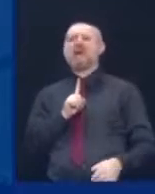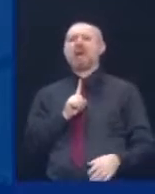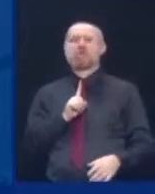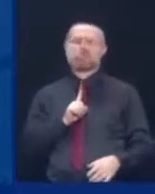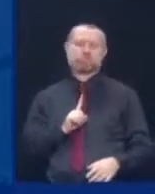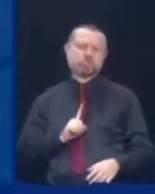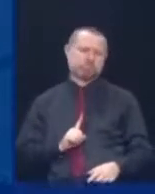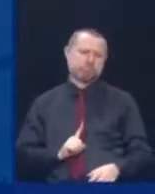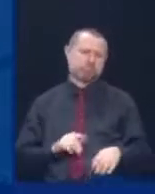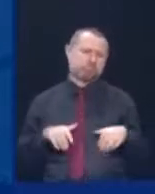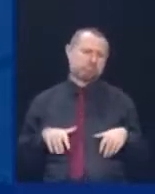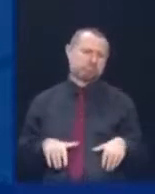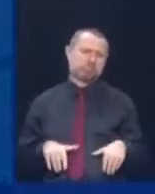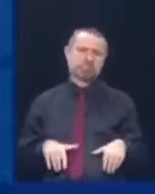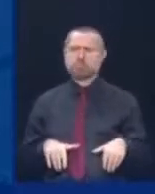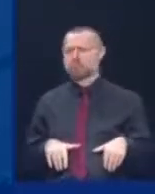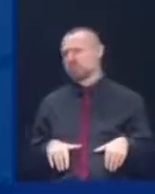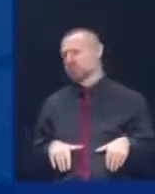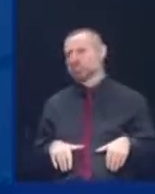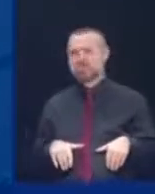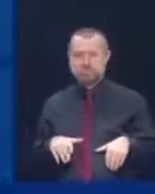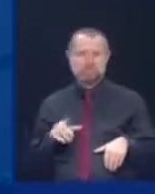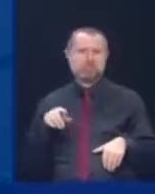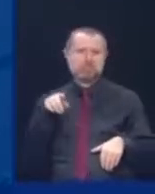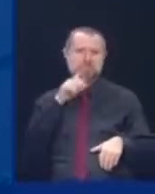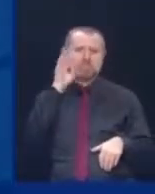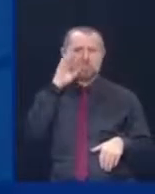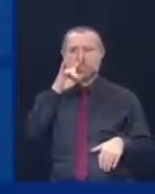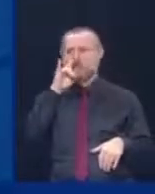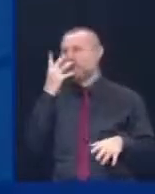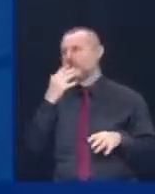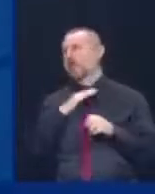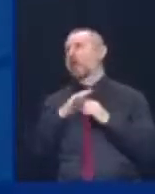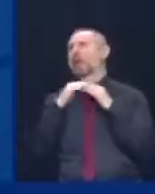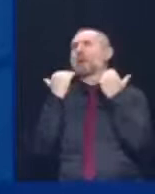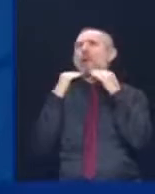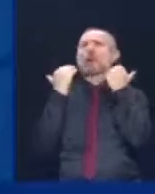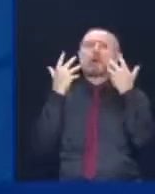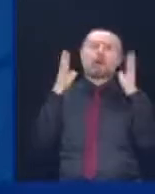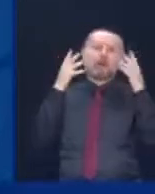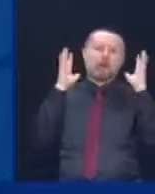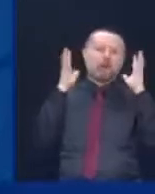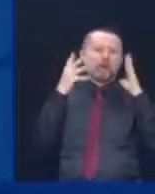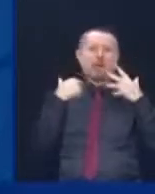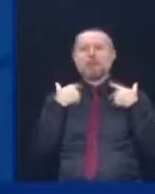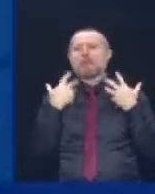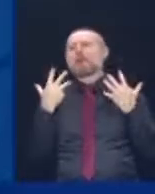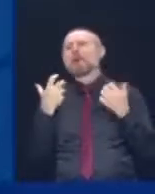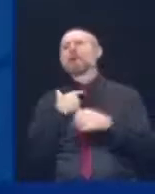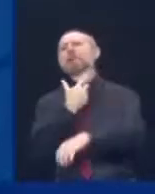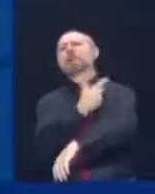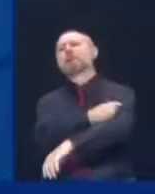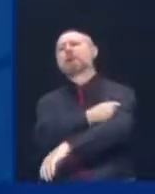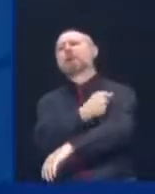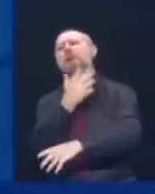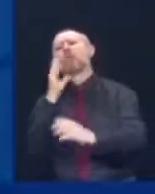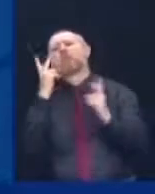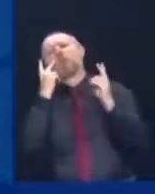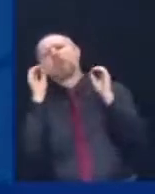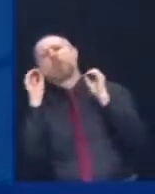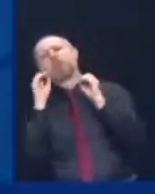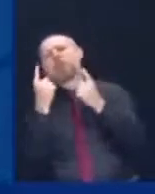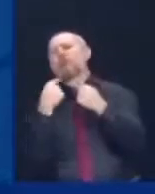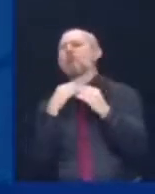COVID fatigue, I don't want to do this anymore. Well, there's a vaccine. It's over. There's a vaccine.